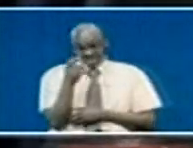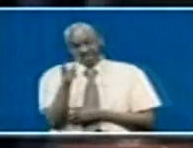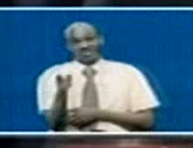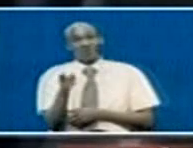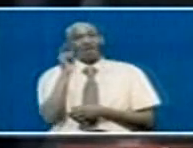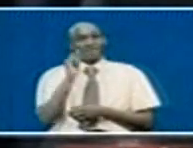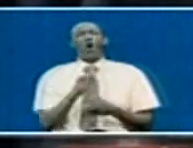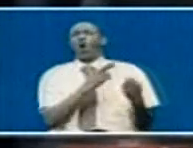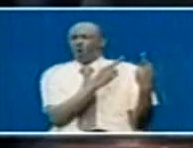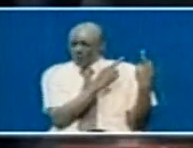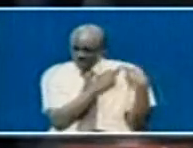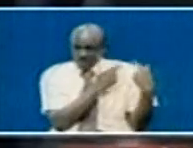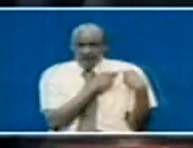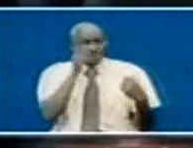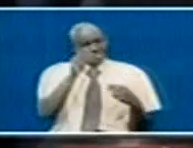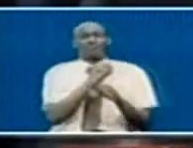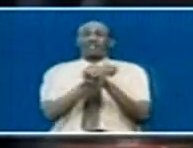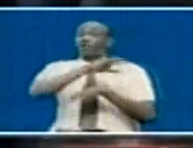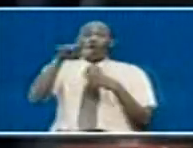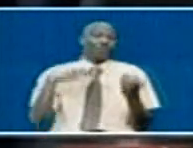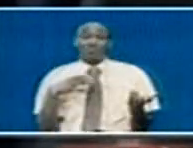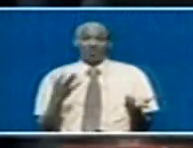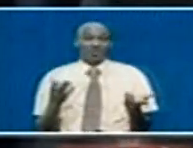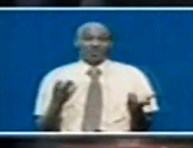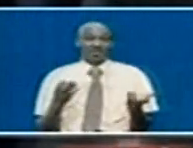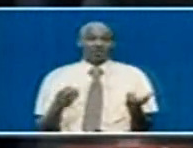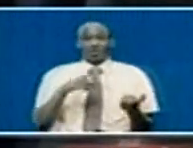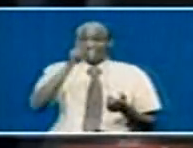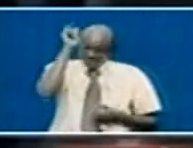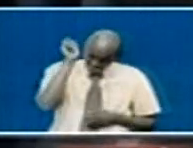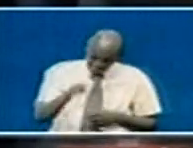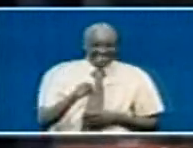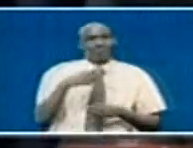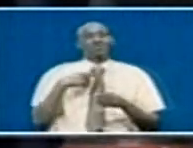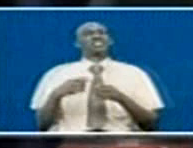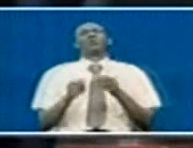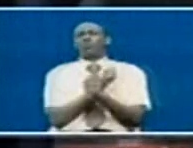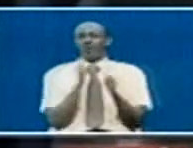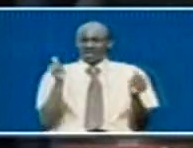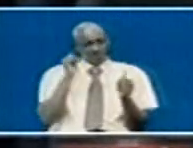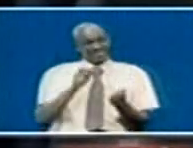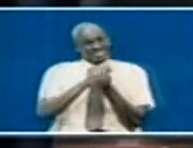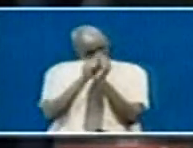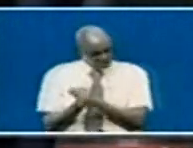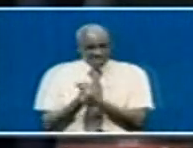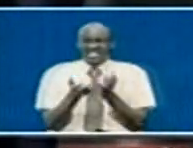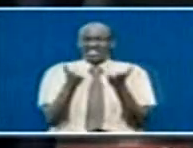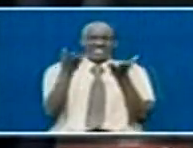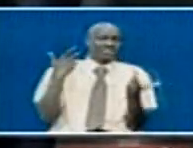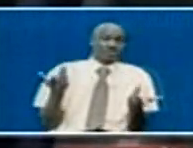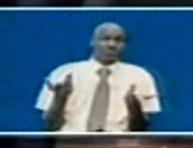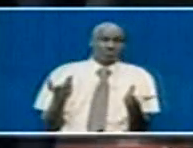obliged to protect those populations. So you must refine. You must increase the